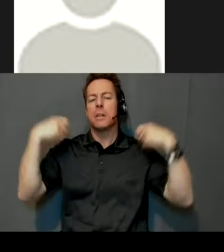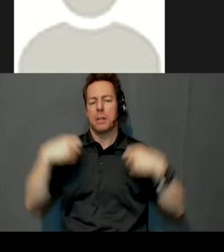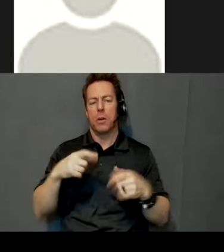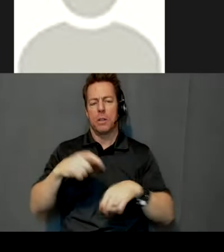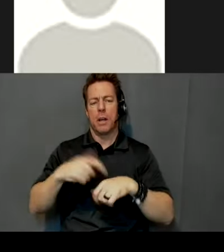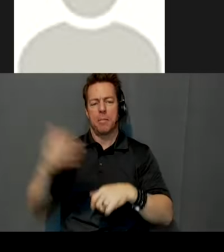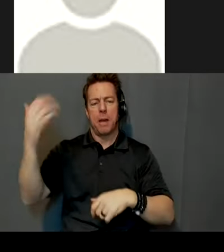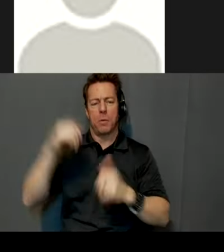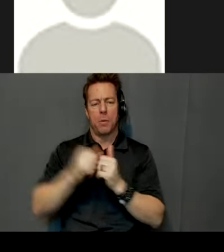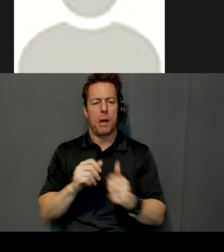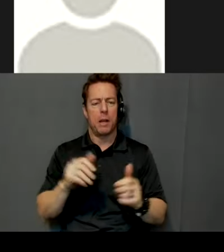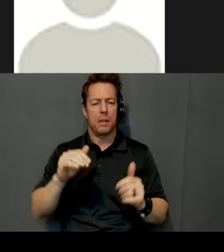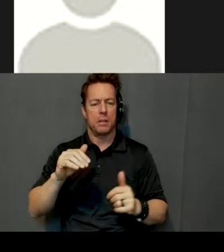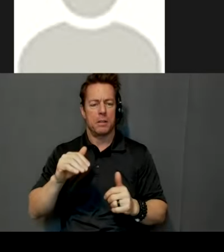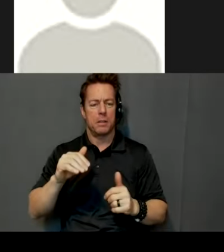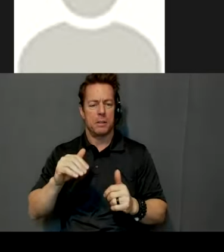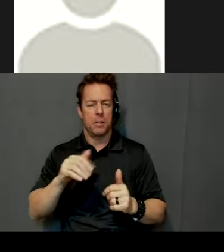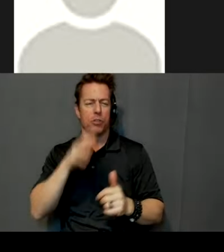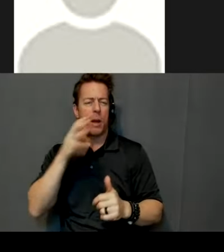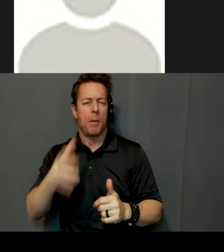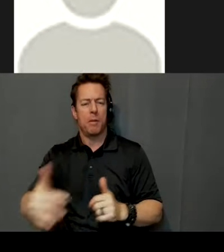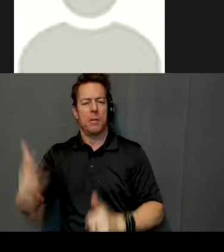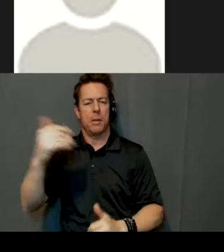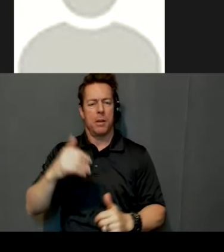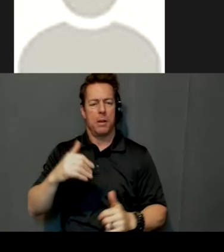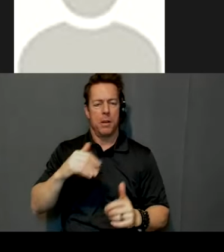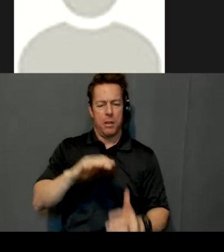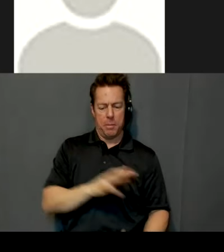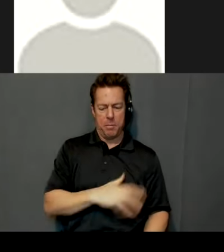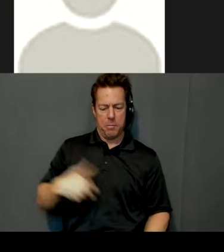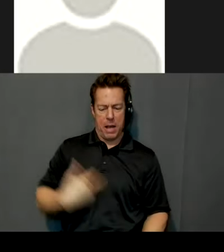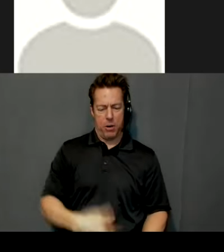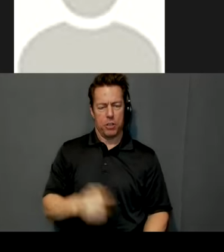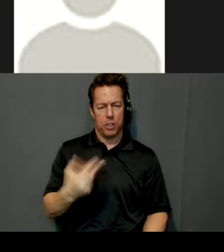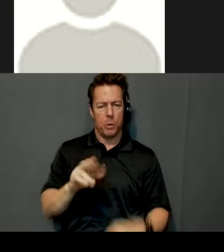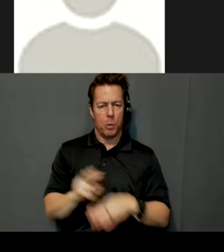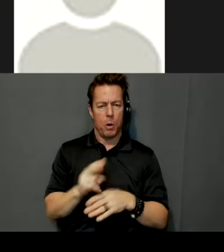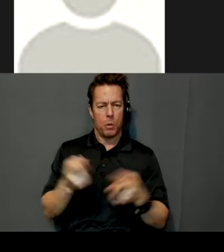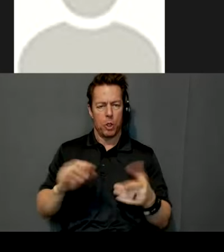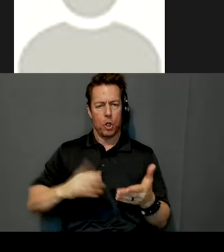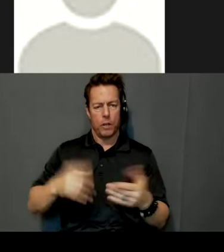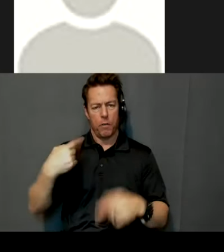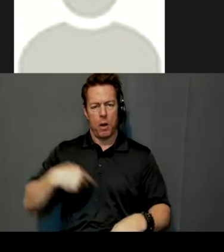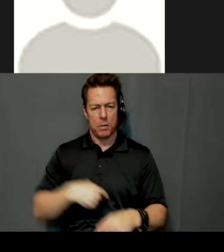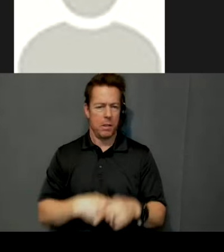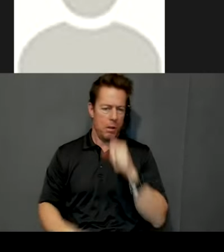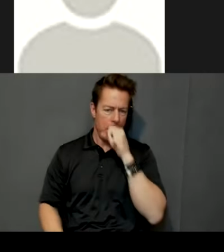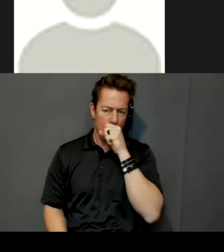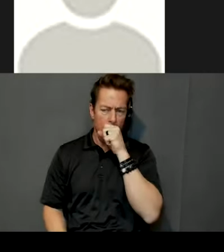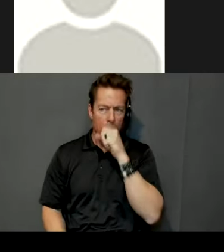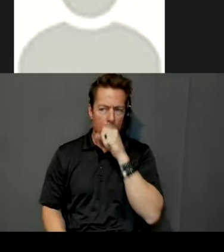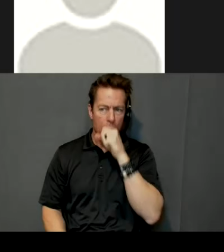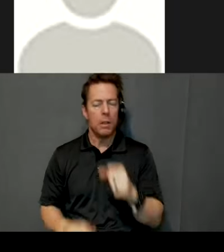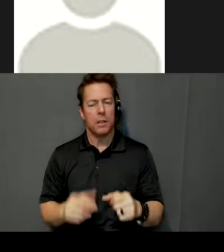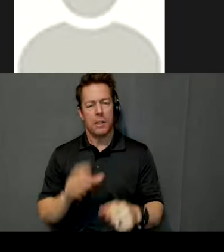my grandmother. The type of patterned apron she would wear while she would be cooking for us. That's the thing about Castle's